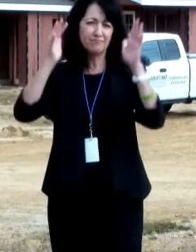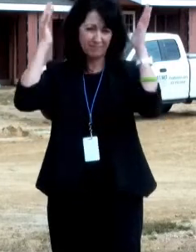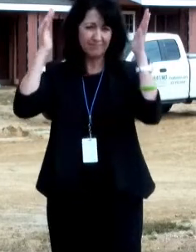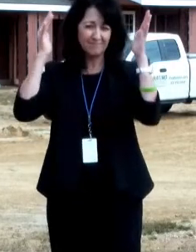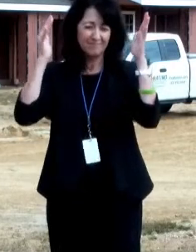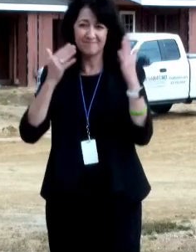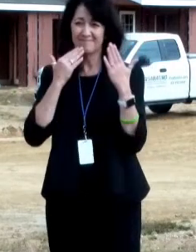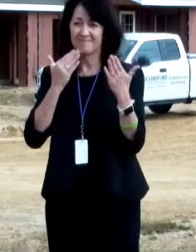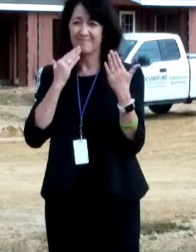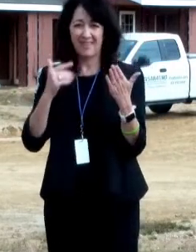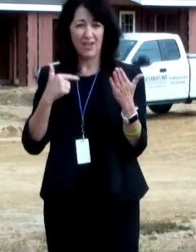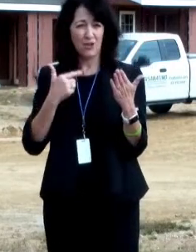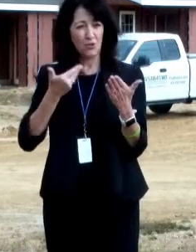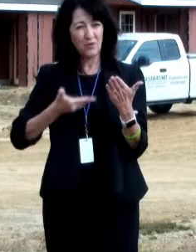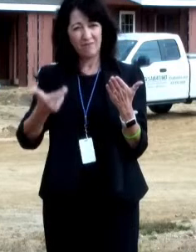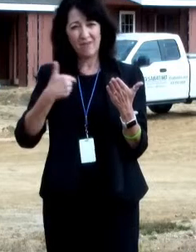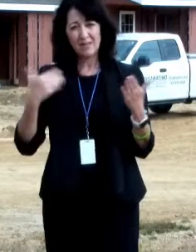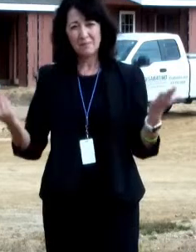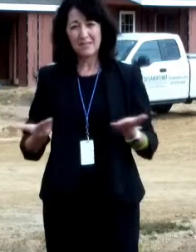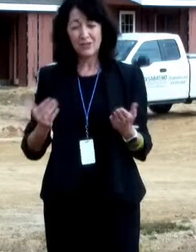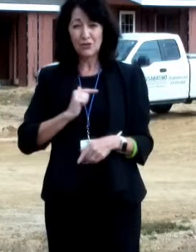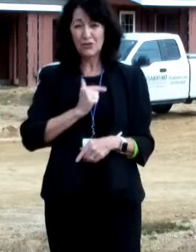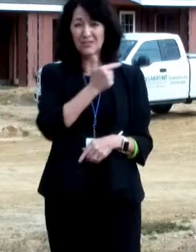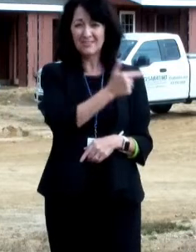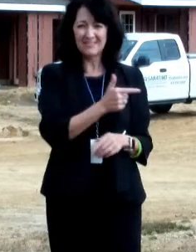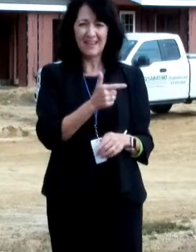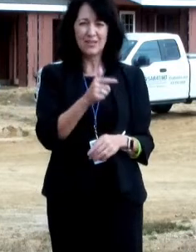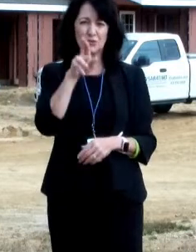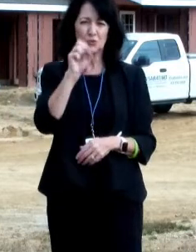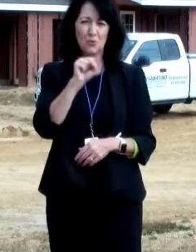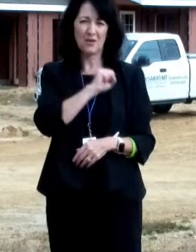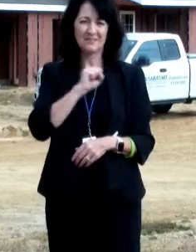And next up is U.S. Senator Tom Carper.